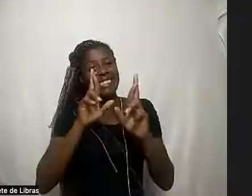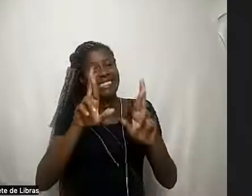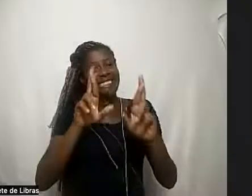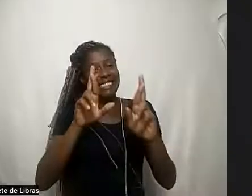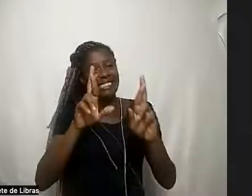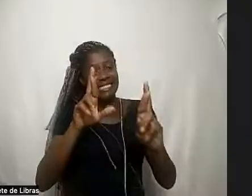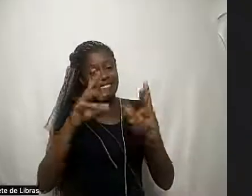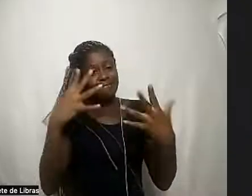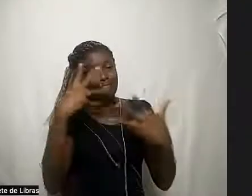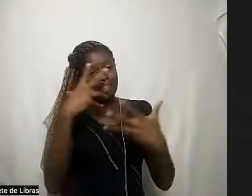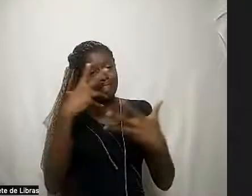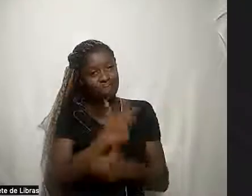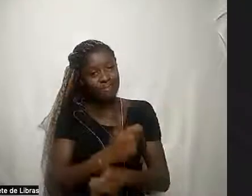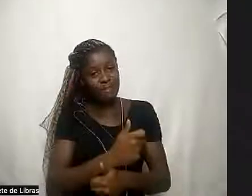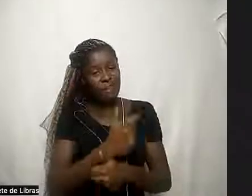your testimonial.